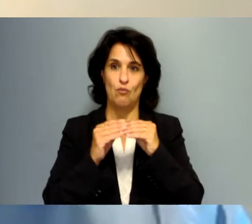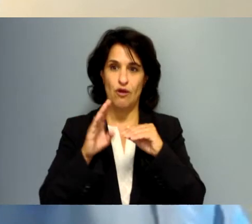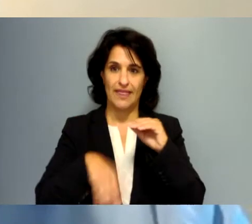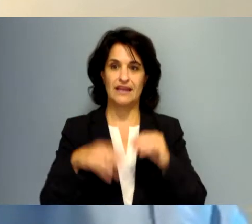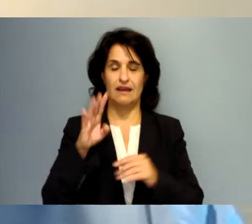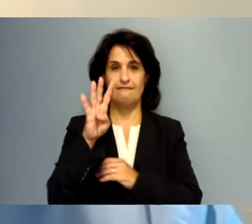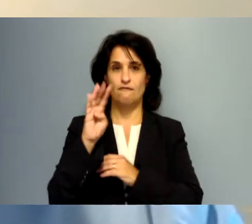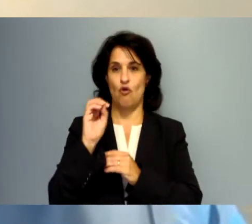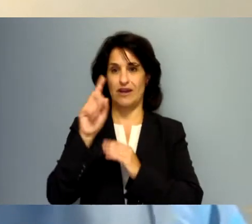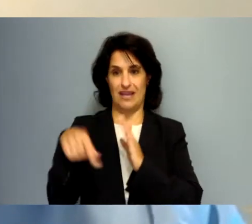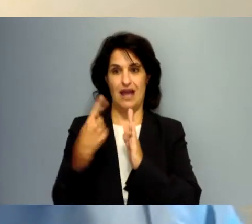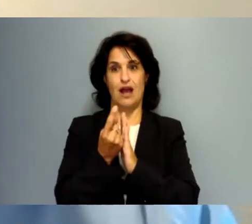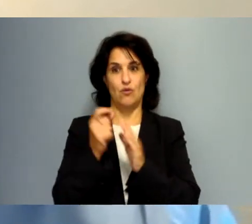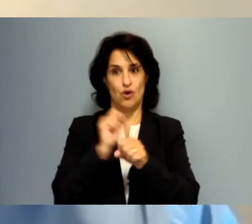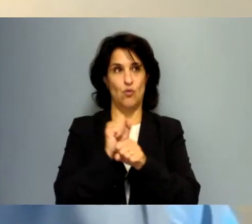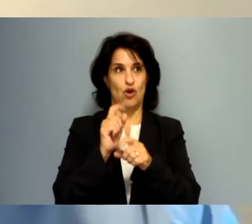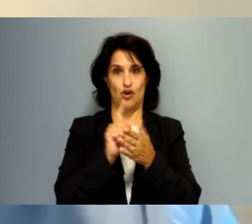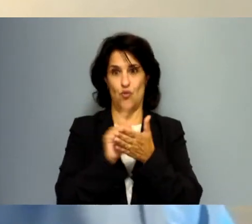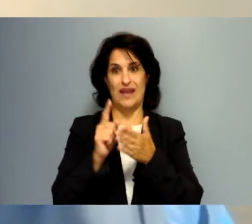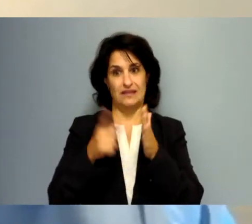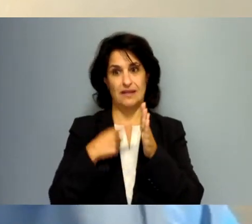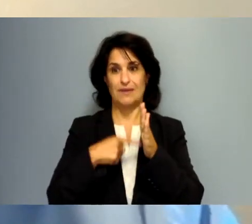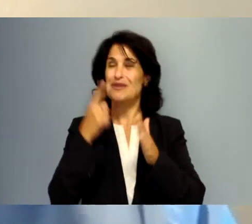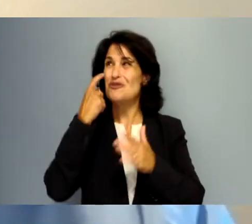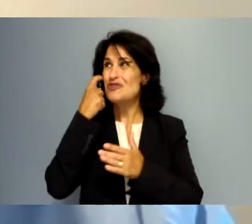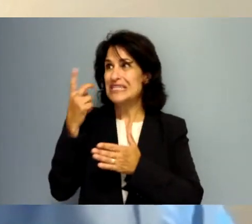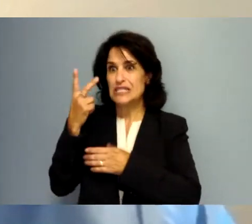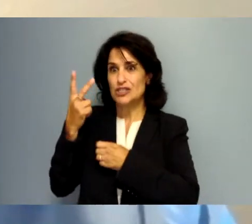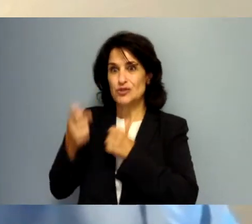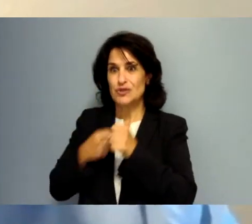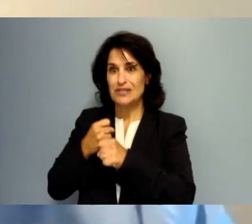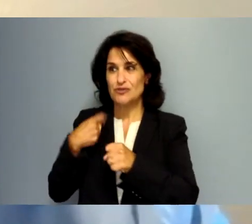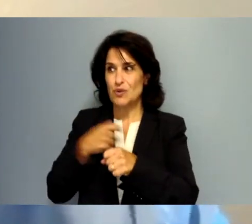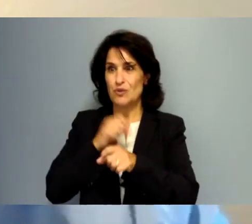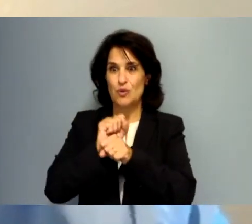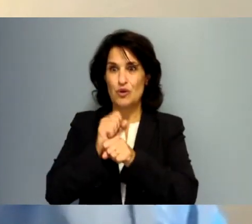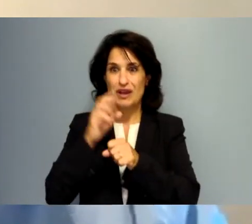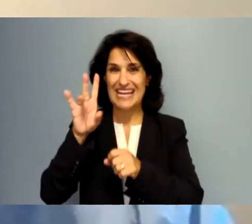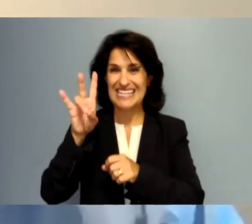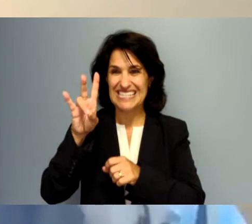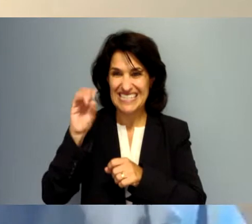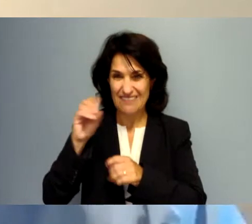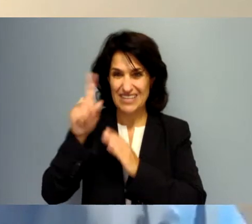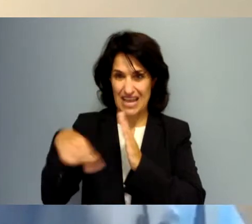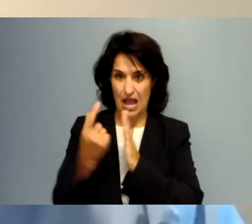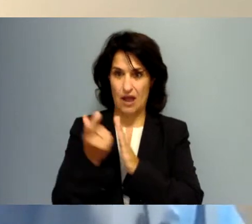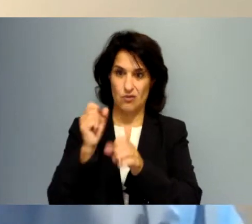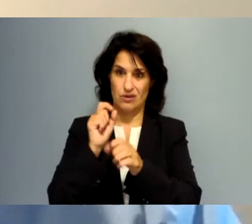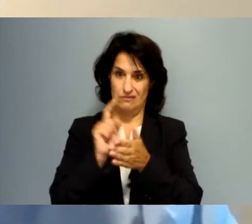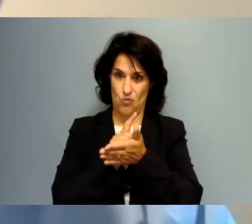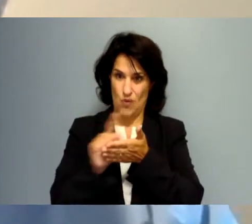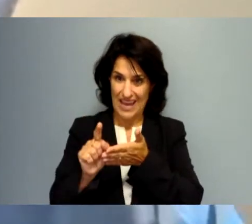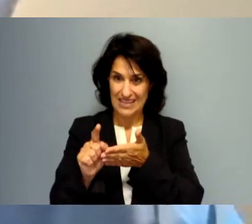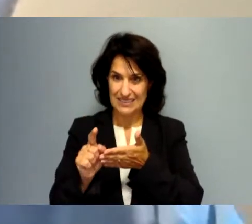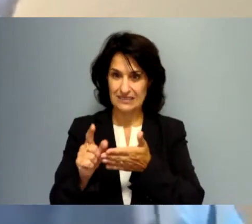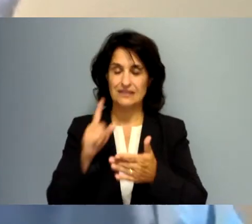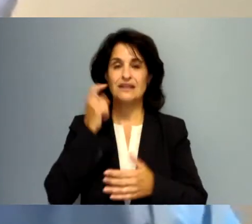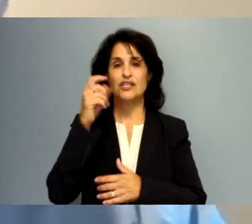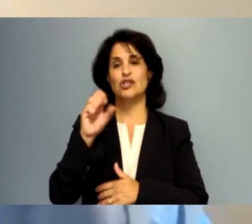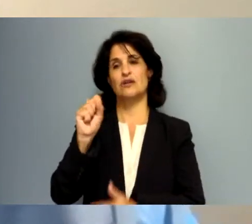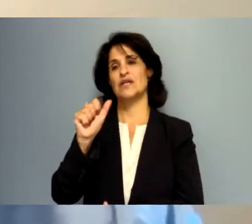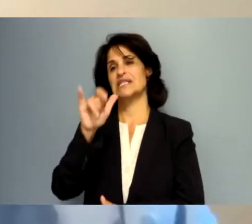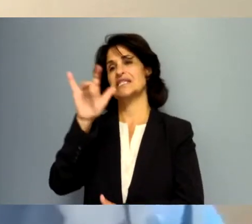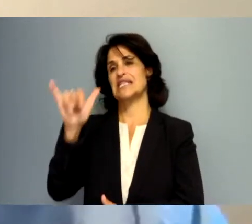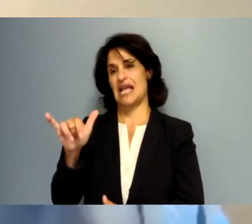work week at times. There were times in the past 2 years where we were working 70-hour weeks. And the salary is